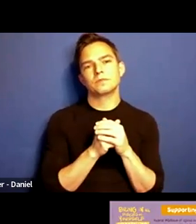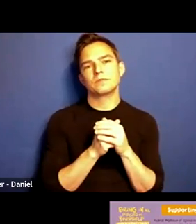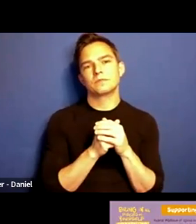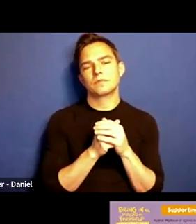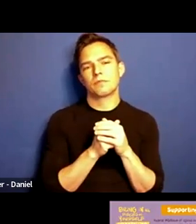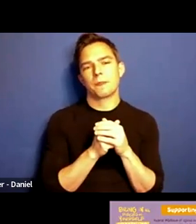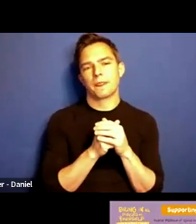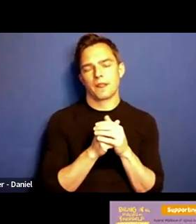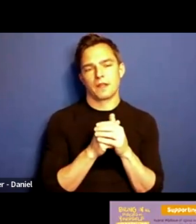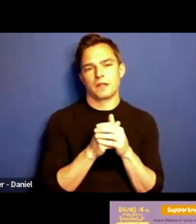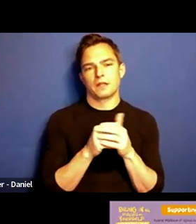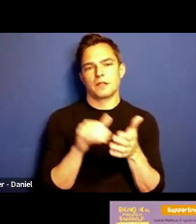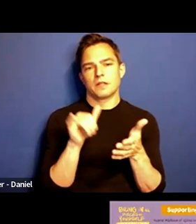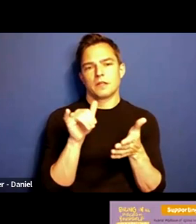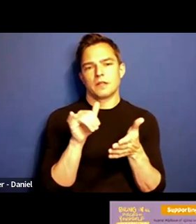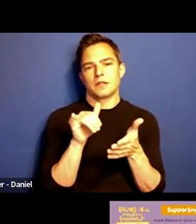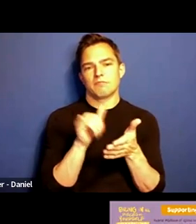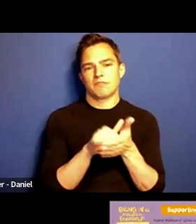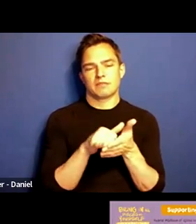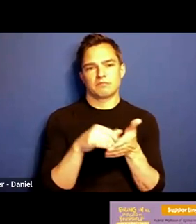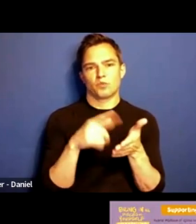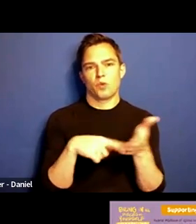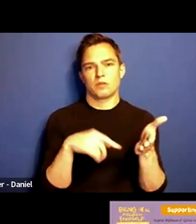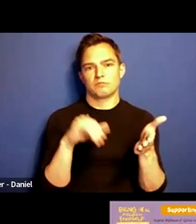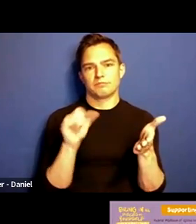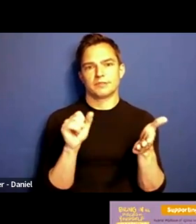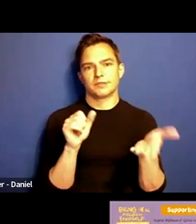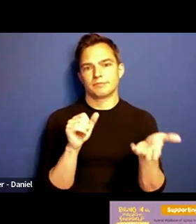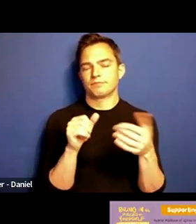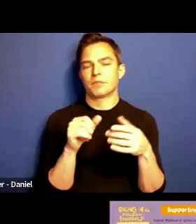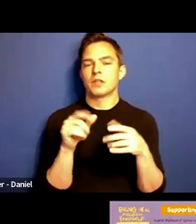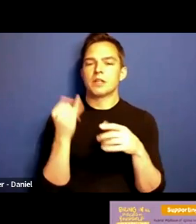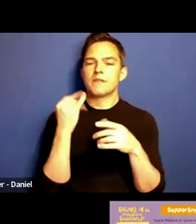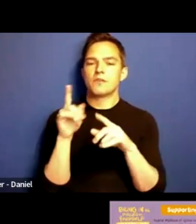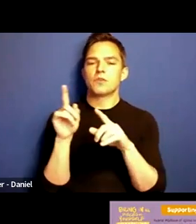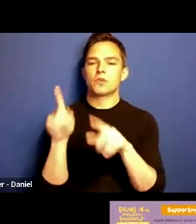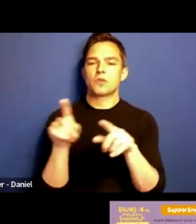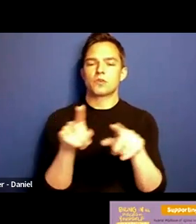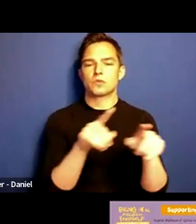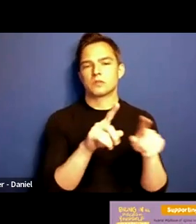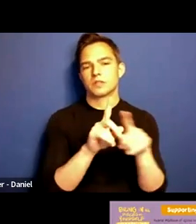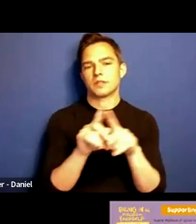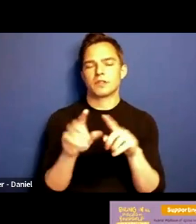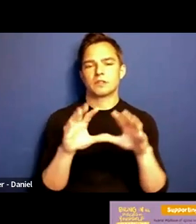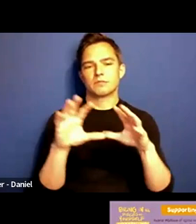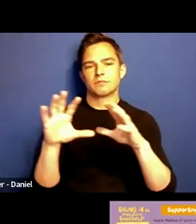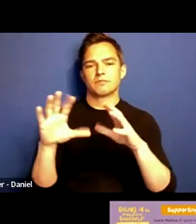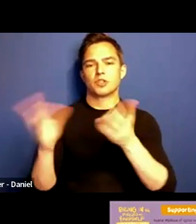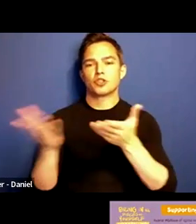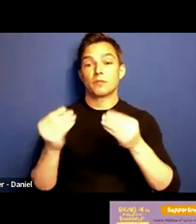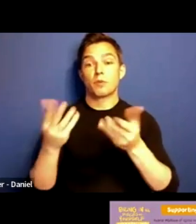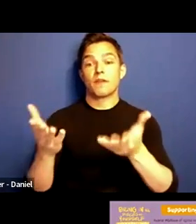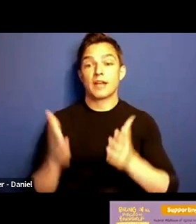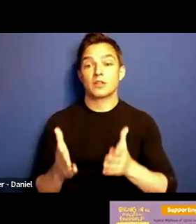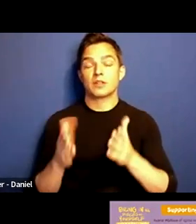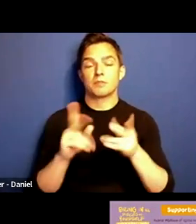that's what it is. But I do believe in going through different different service providers or people in